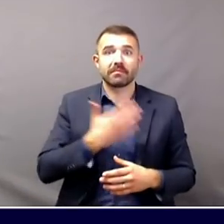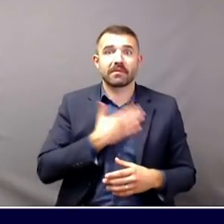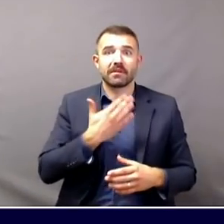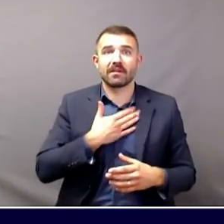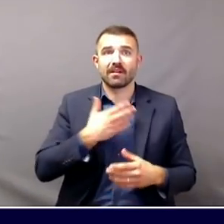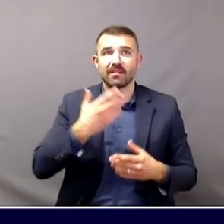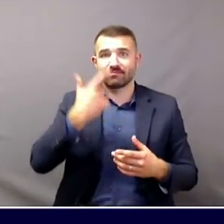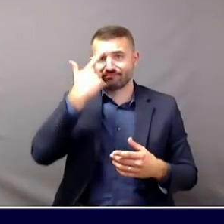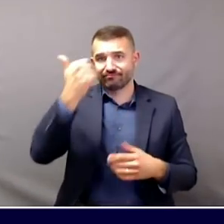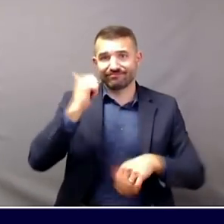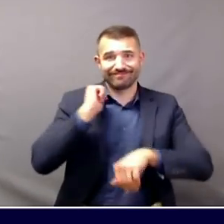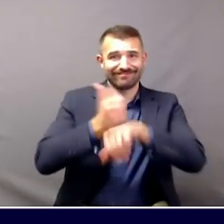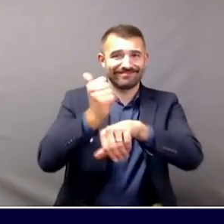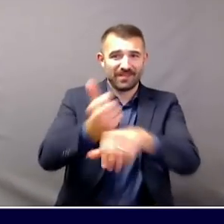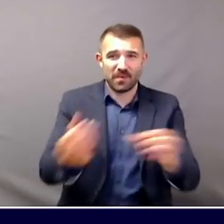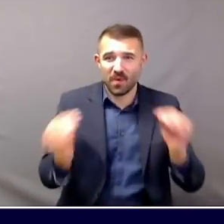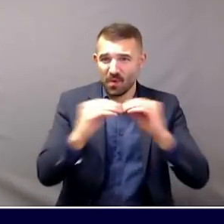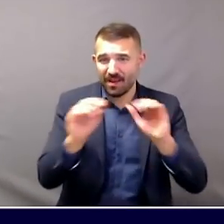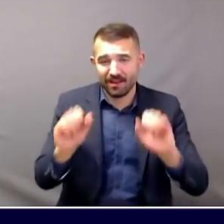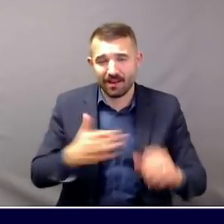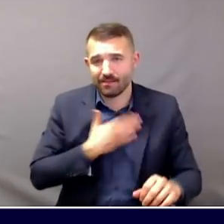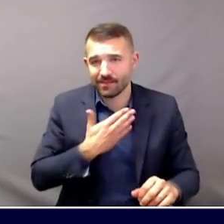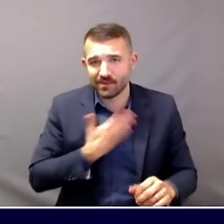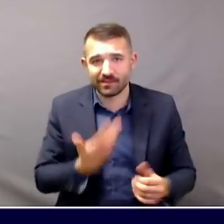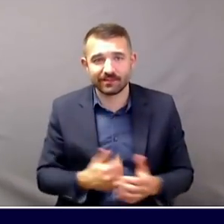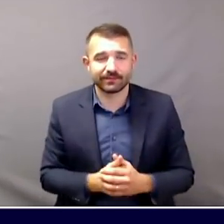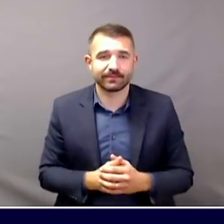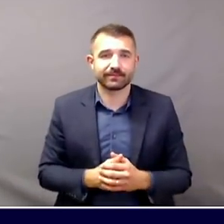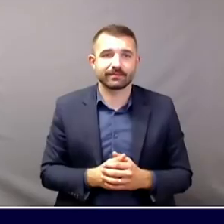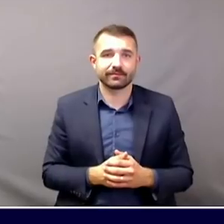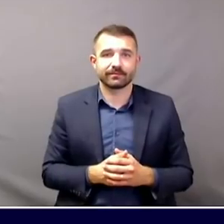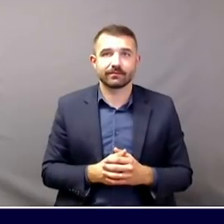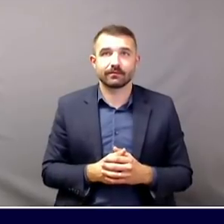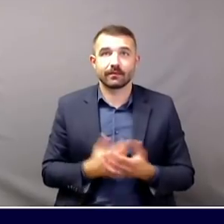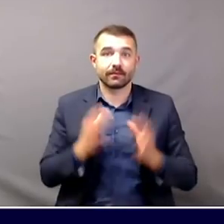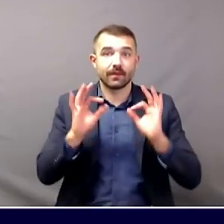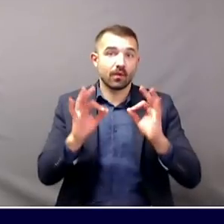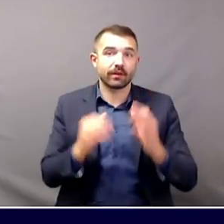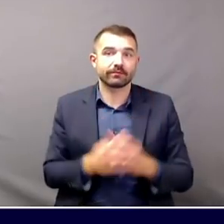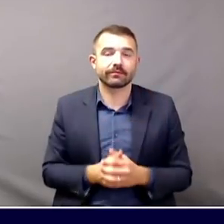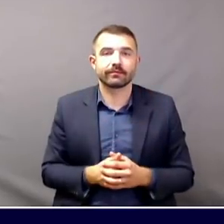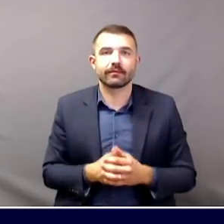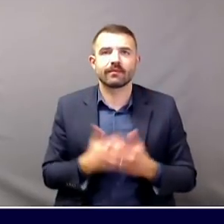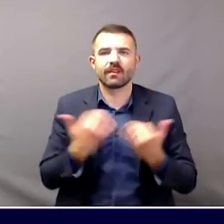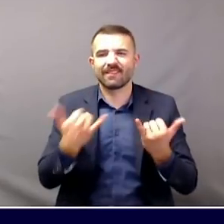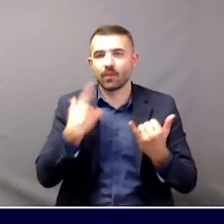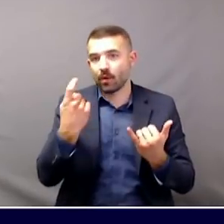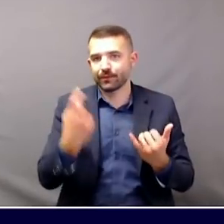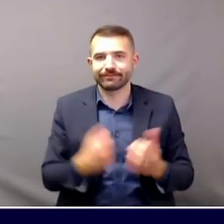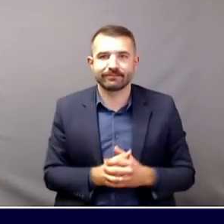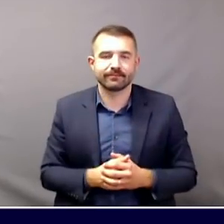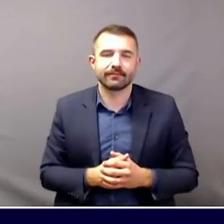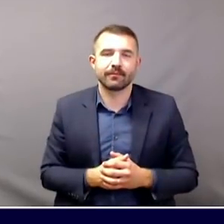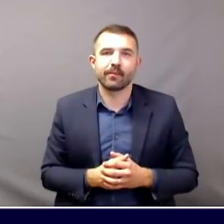Terrific. If I could ask one more quick question. Earlier in the day, the governor, who is not on this call,